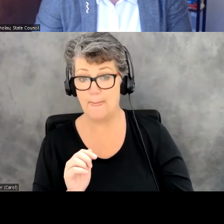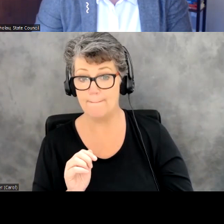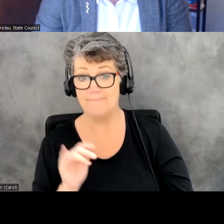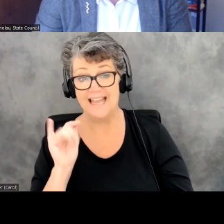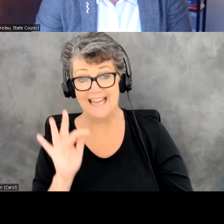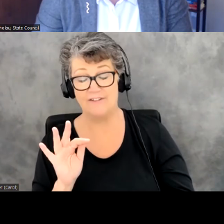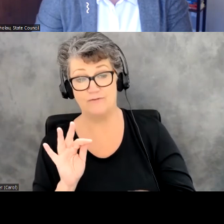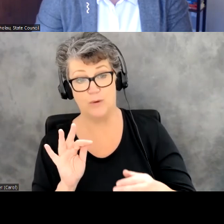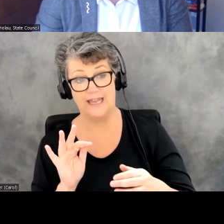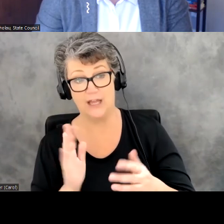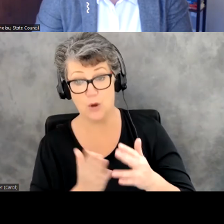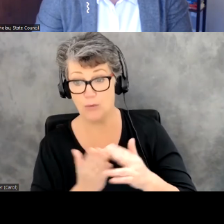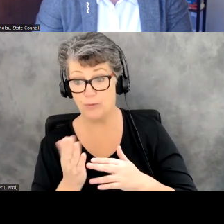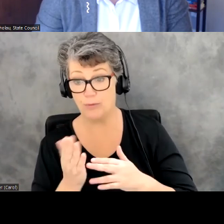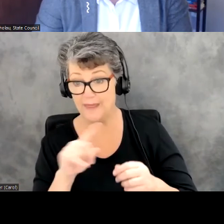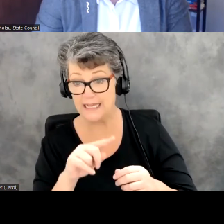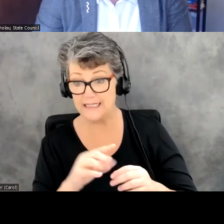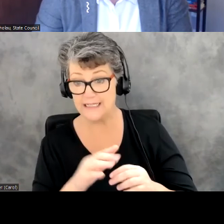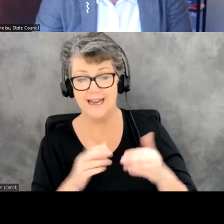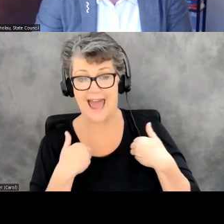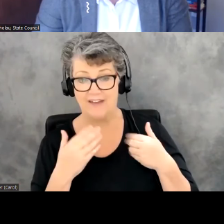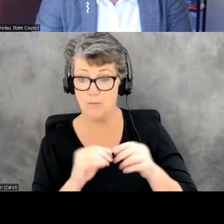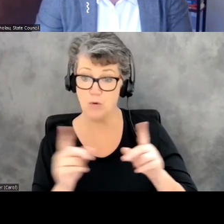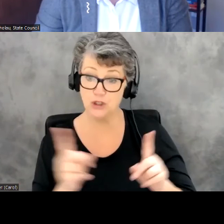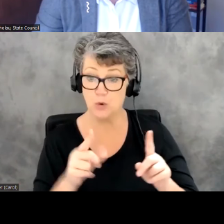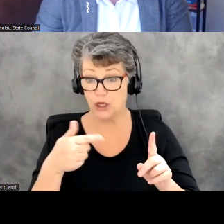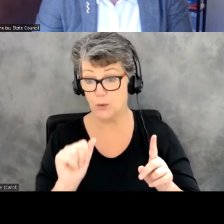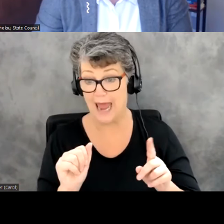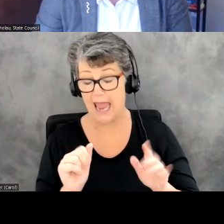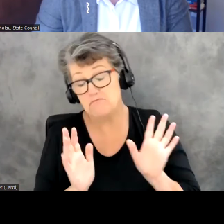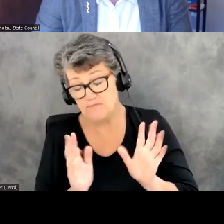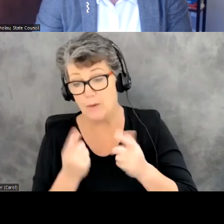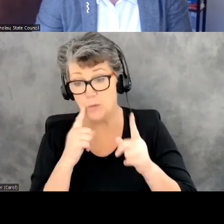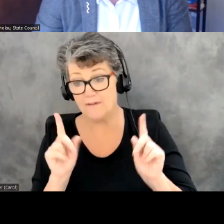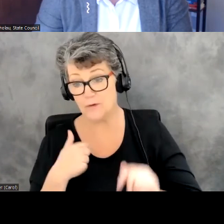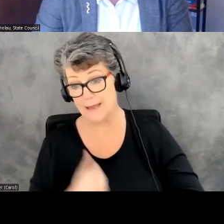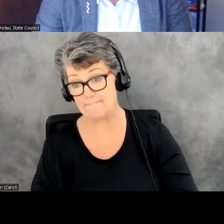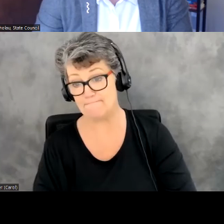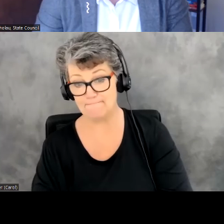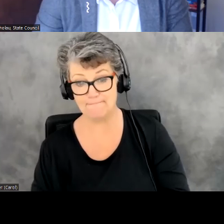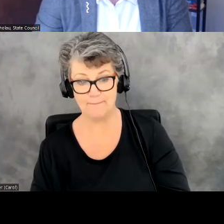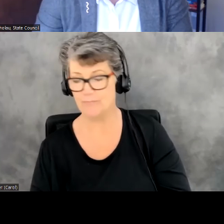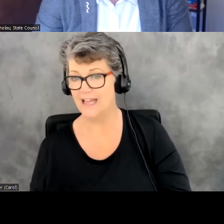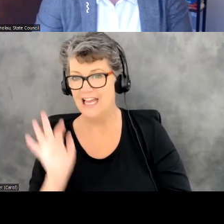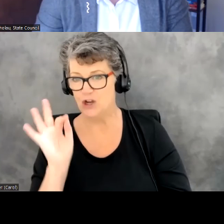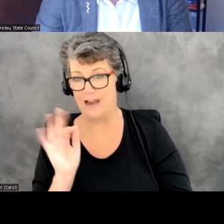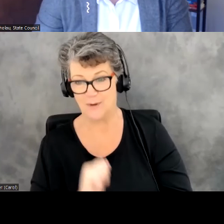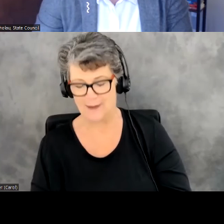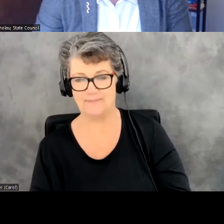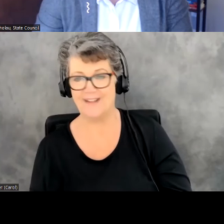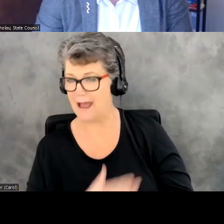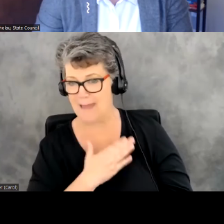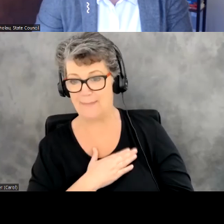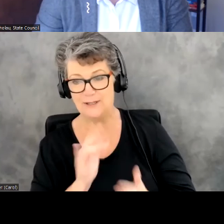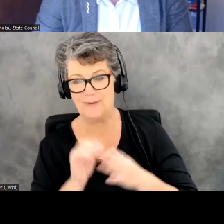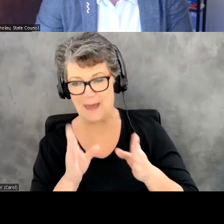can run through them and maybe have a shorter Q&A, that would work for me. Great, that's perfect. I'm happy to do it